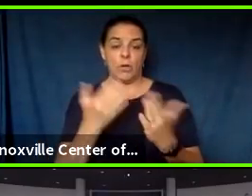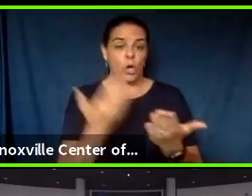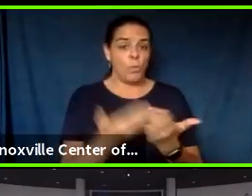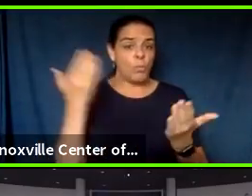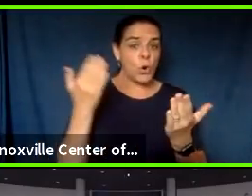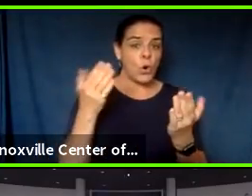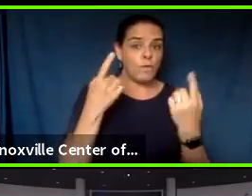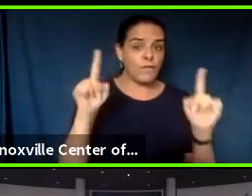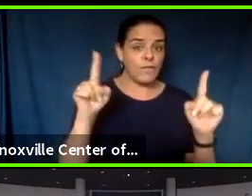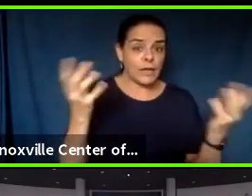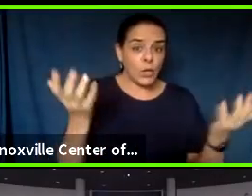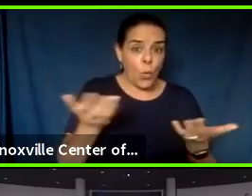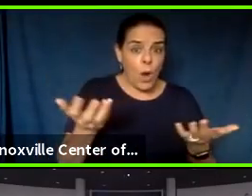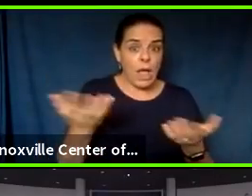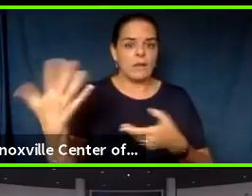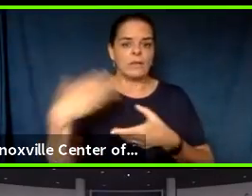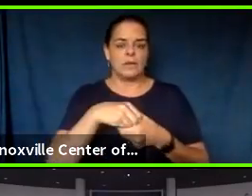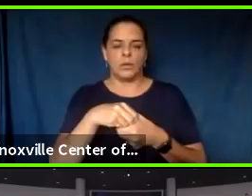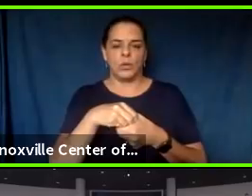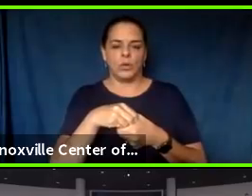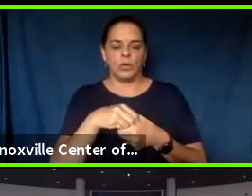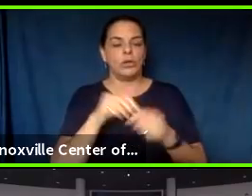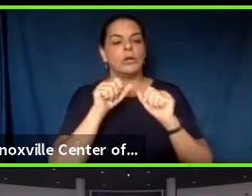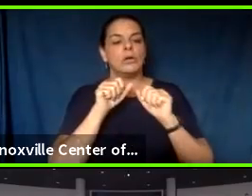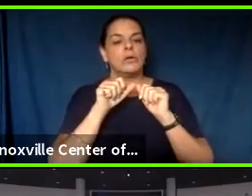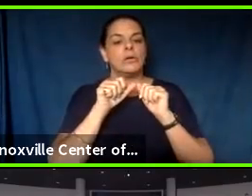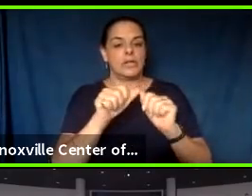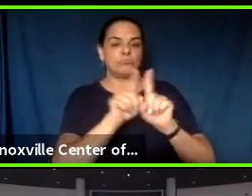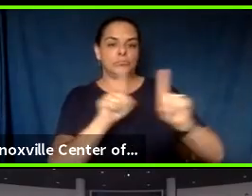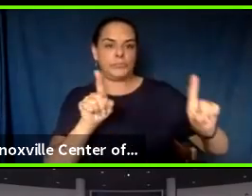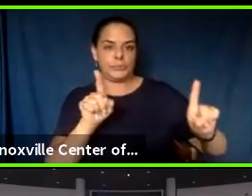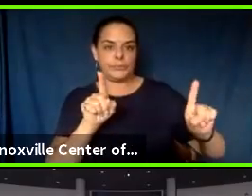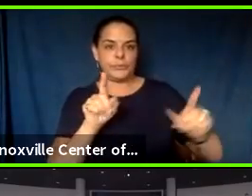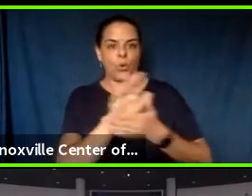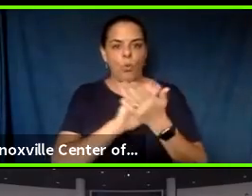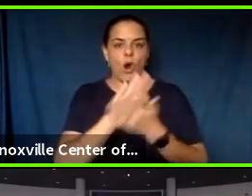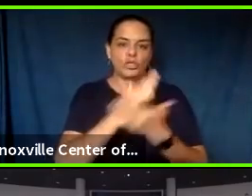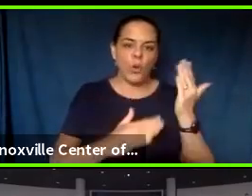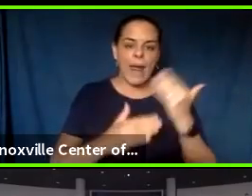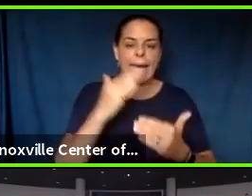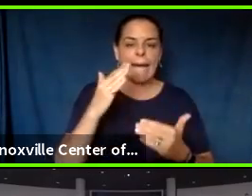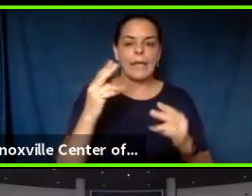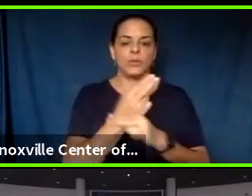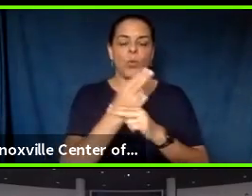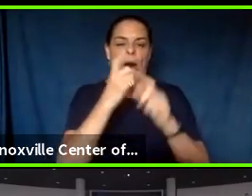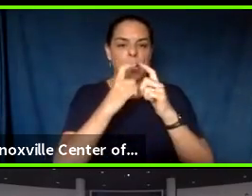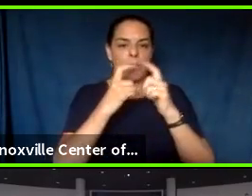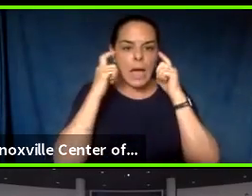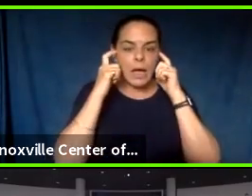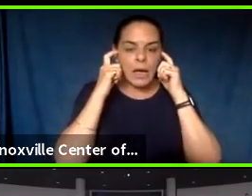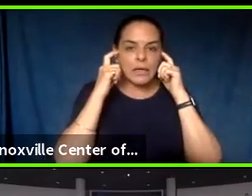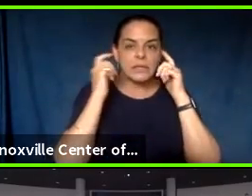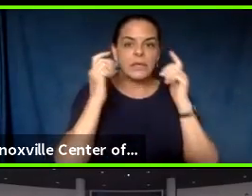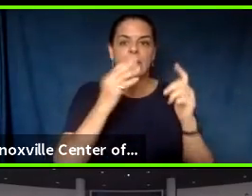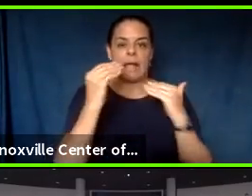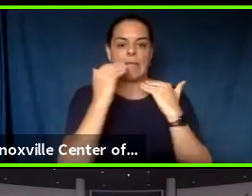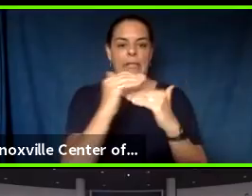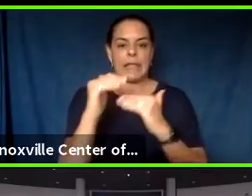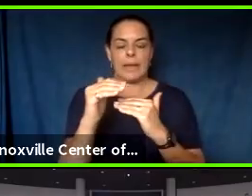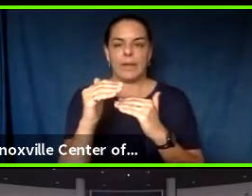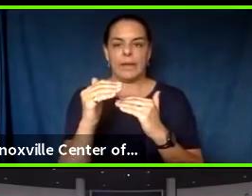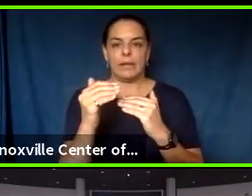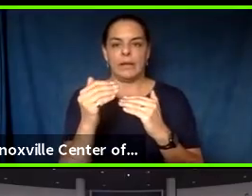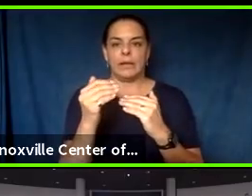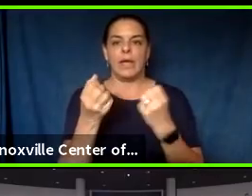effective include maintaining a safe physical distance, washing your hands, wearing face coverings, and limiting the size and